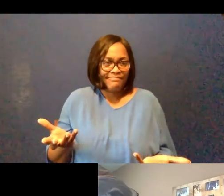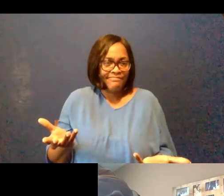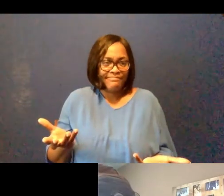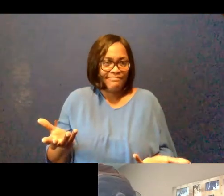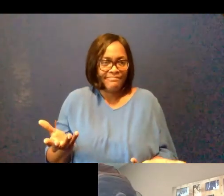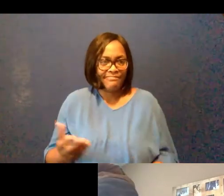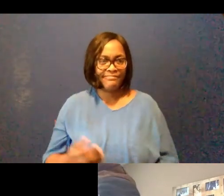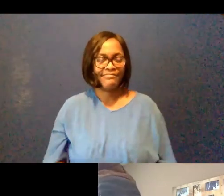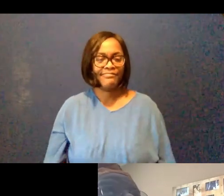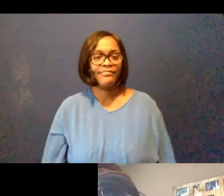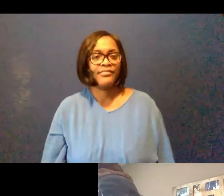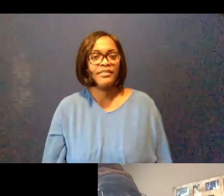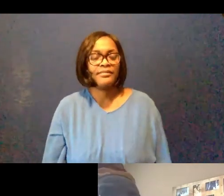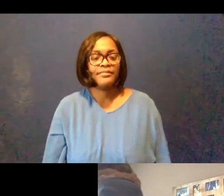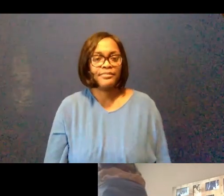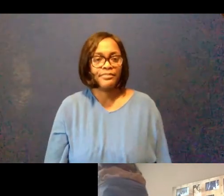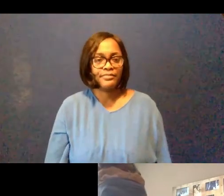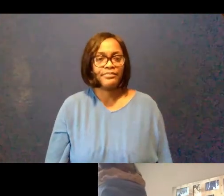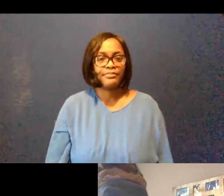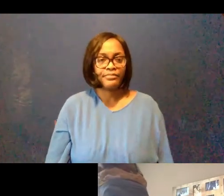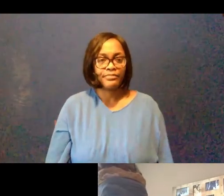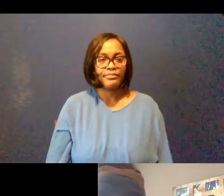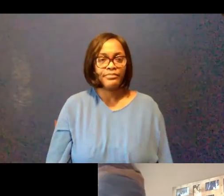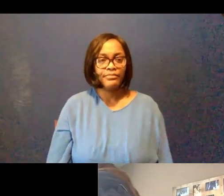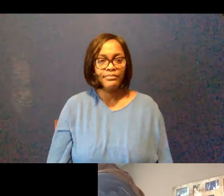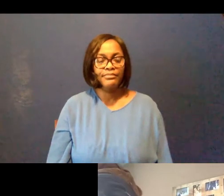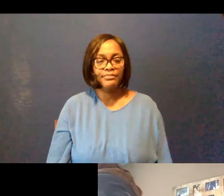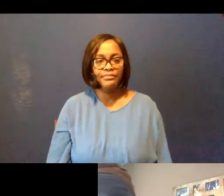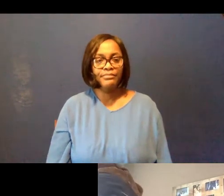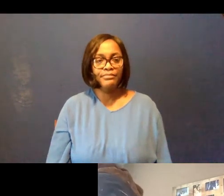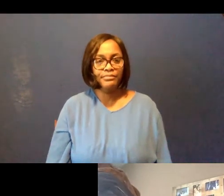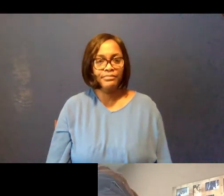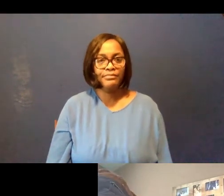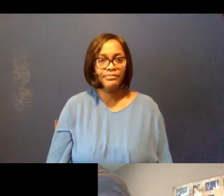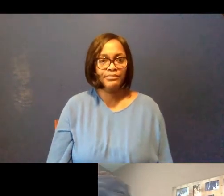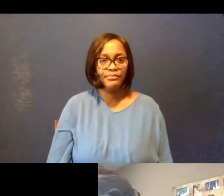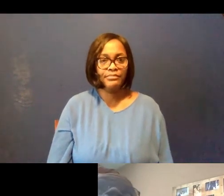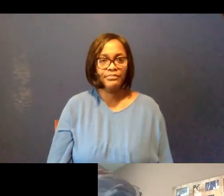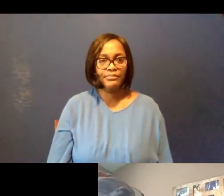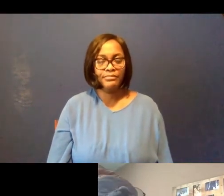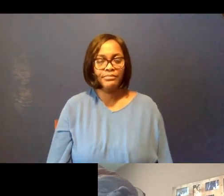to join in this discussion.